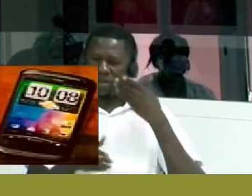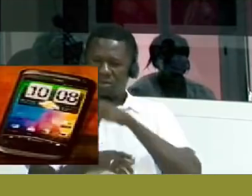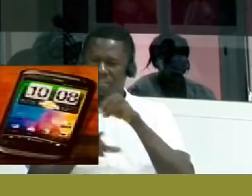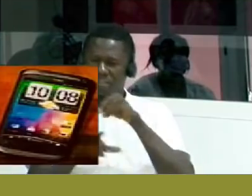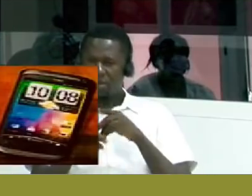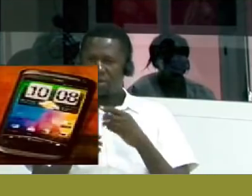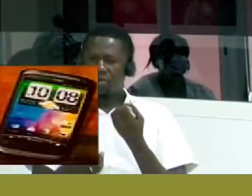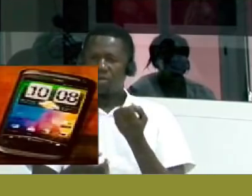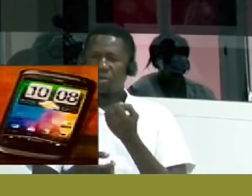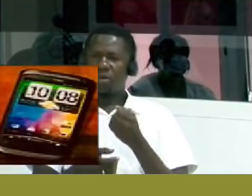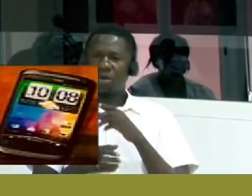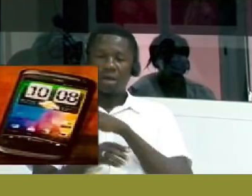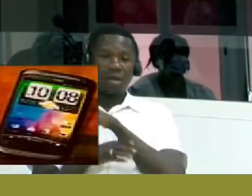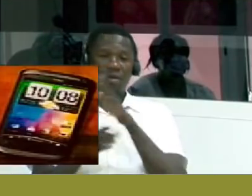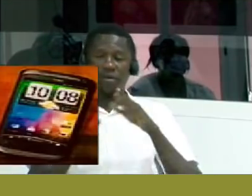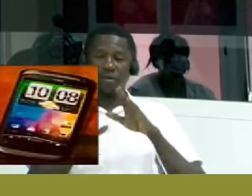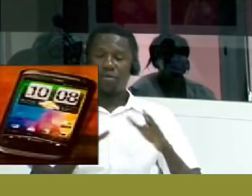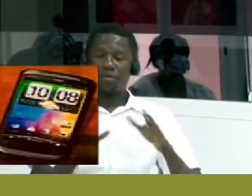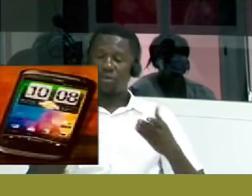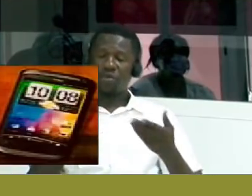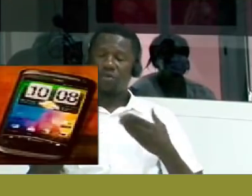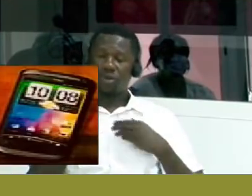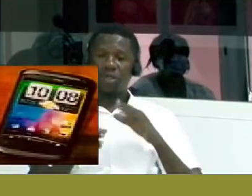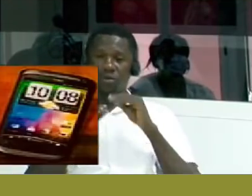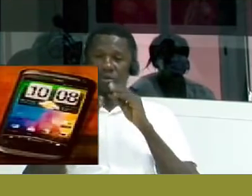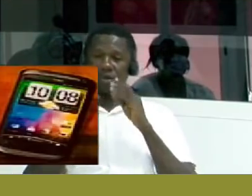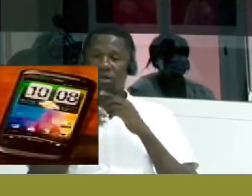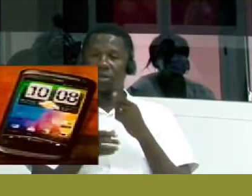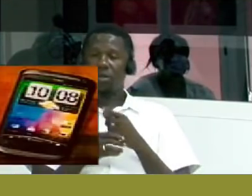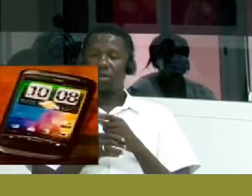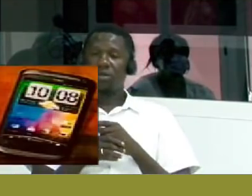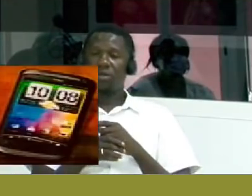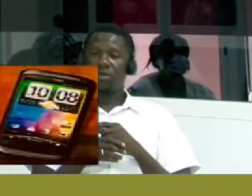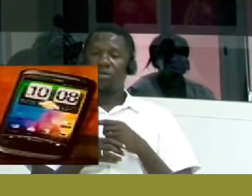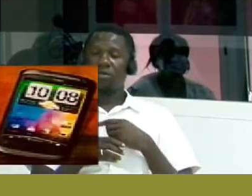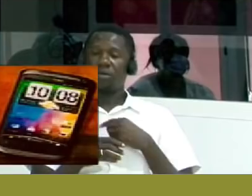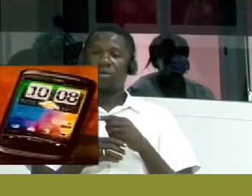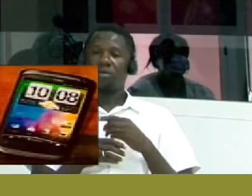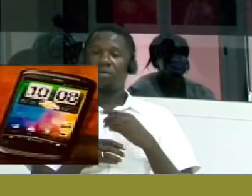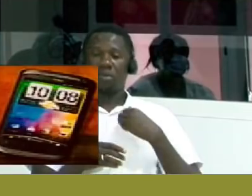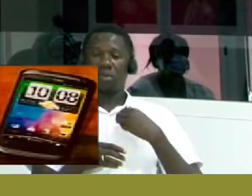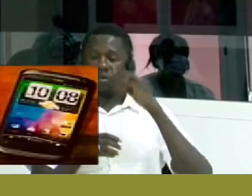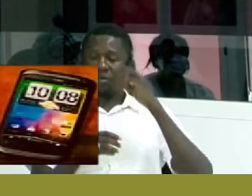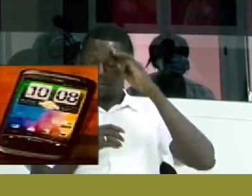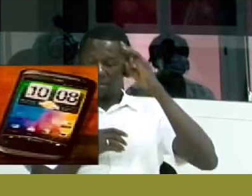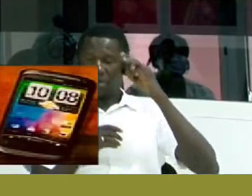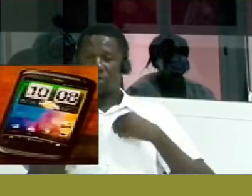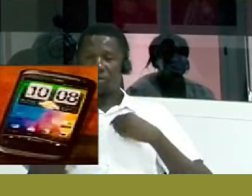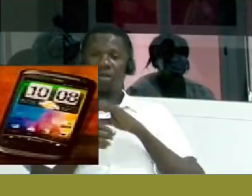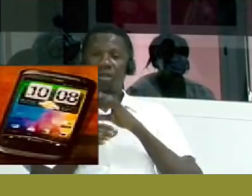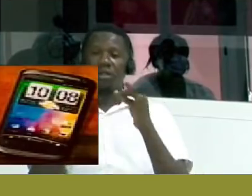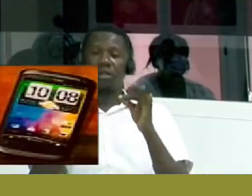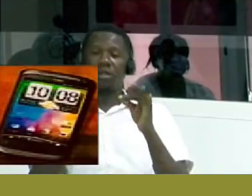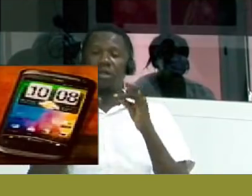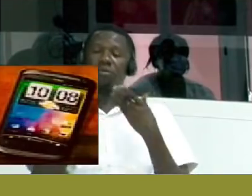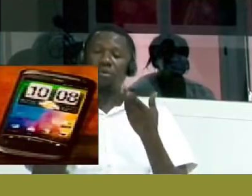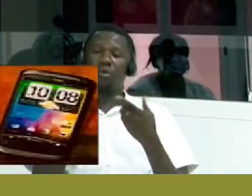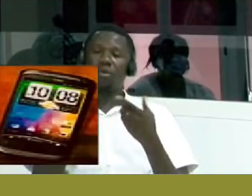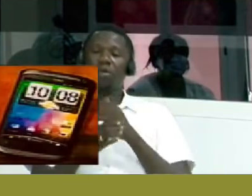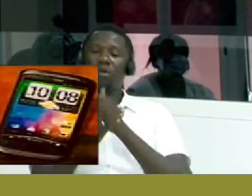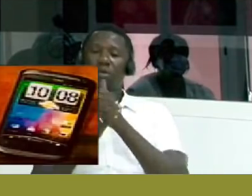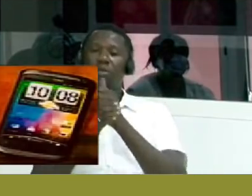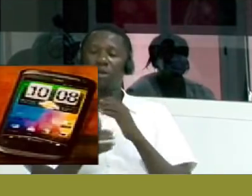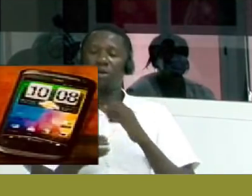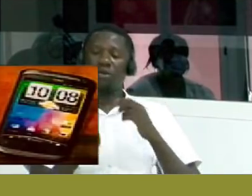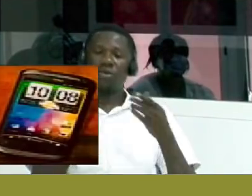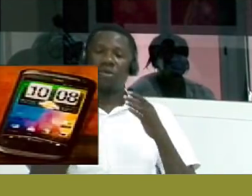Because everybody was speaking some kind of language. This, my minister was this tribe, my deputy was this tribe, my operations was this